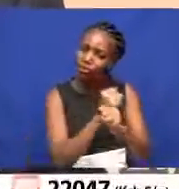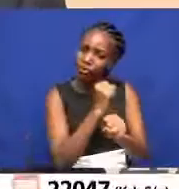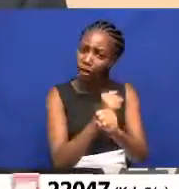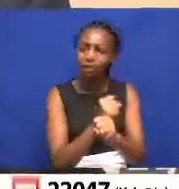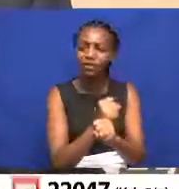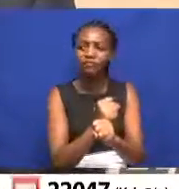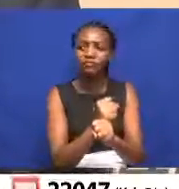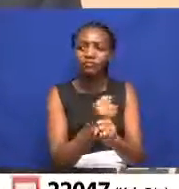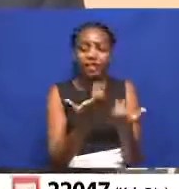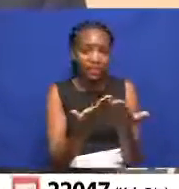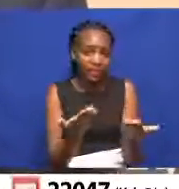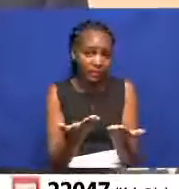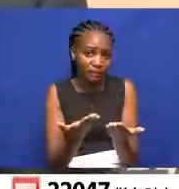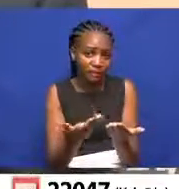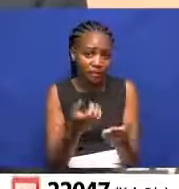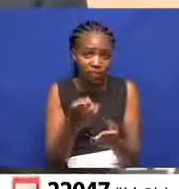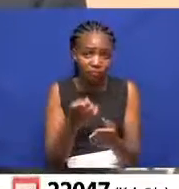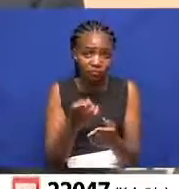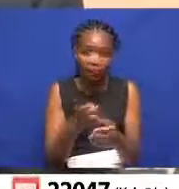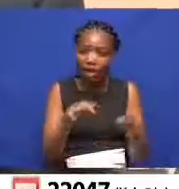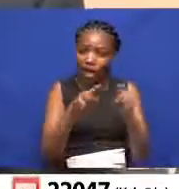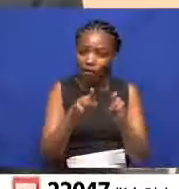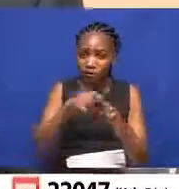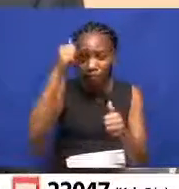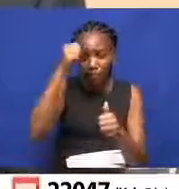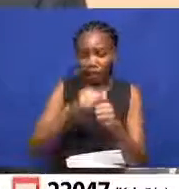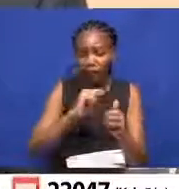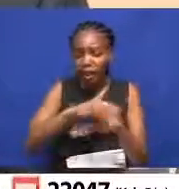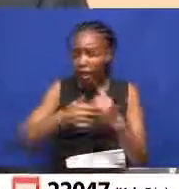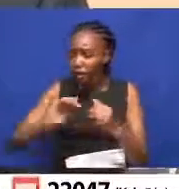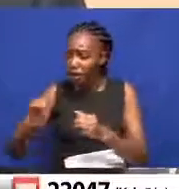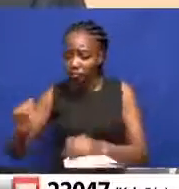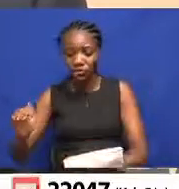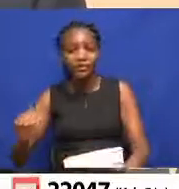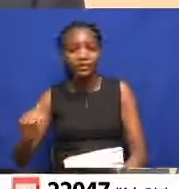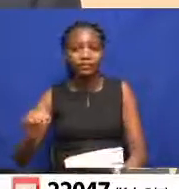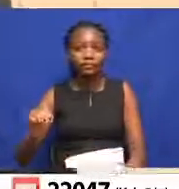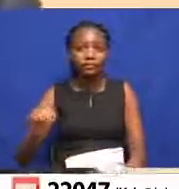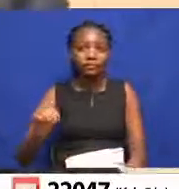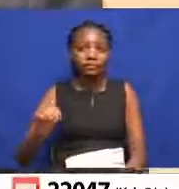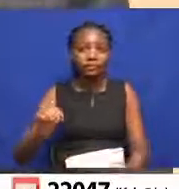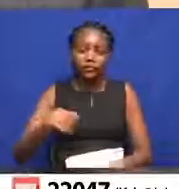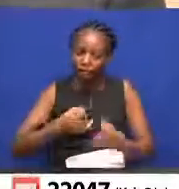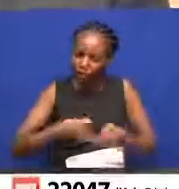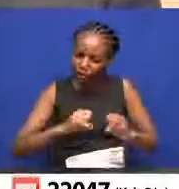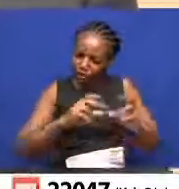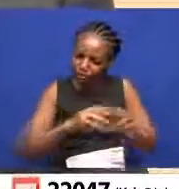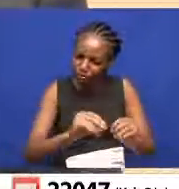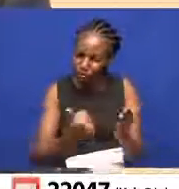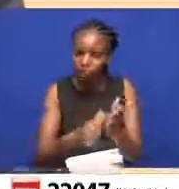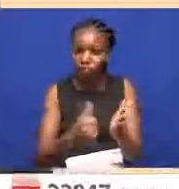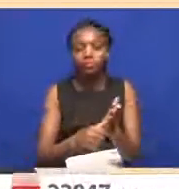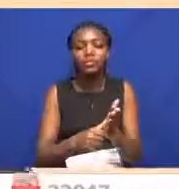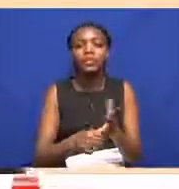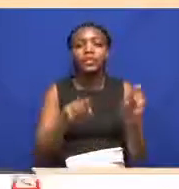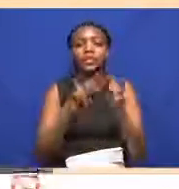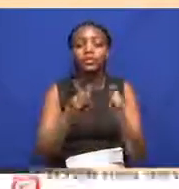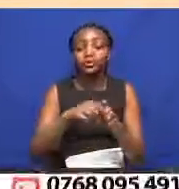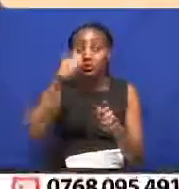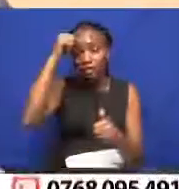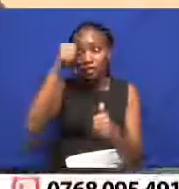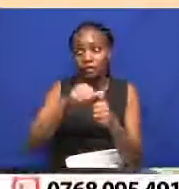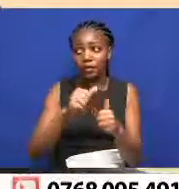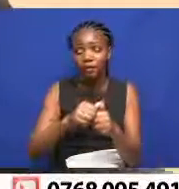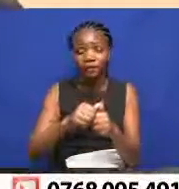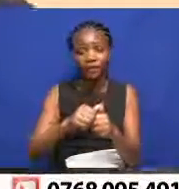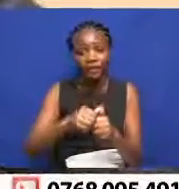these 2 months as each county sorts this matter out. It is also unfortunate that